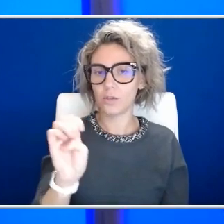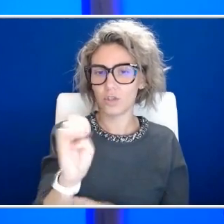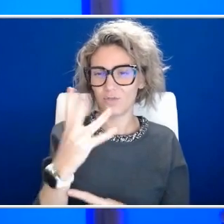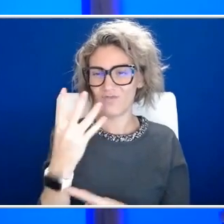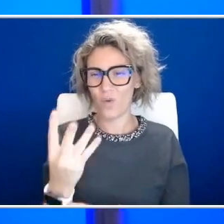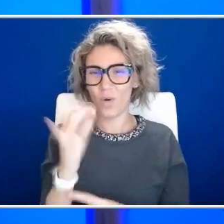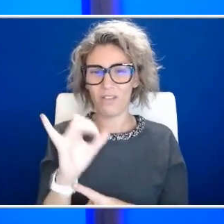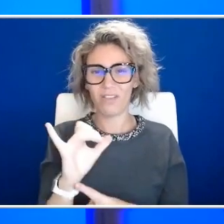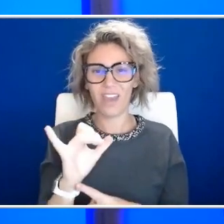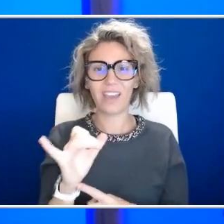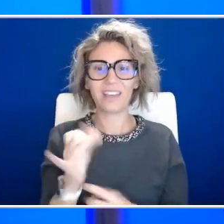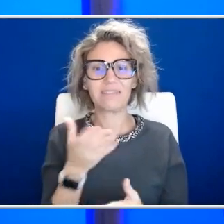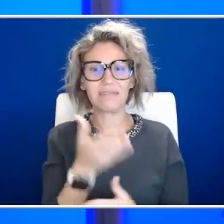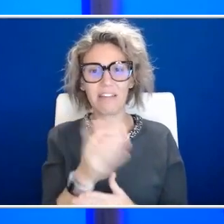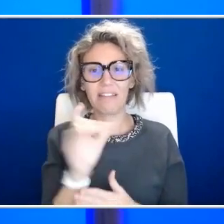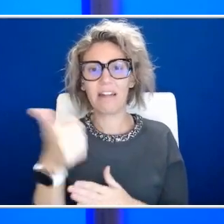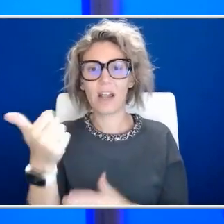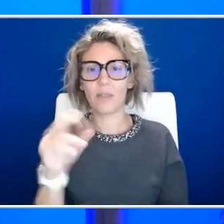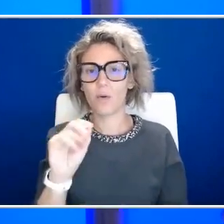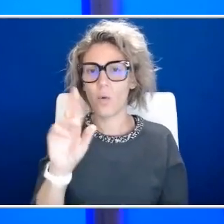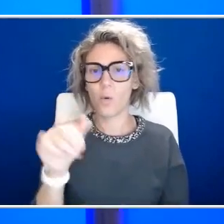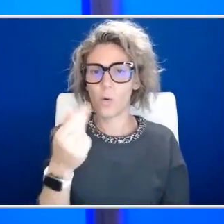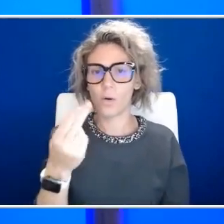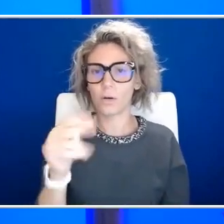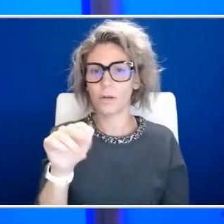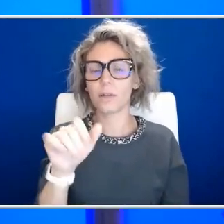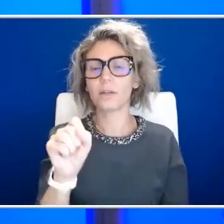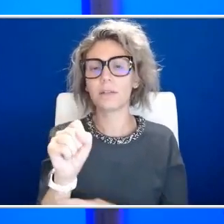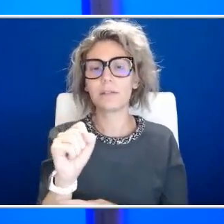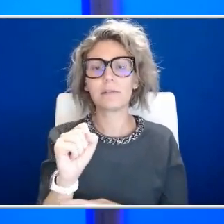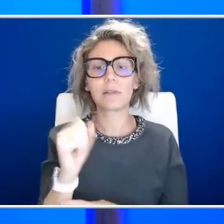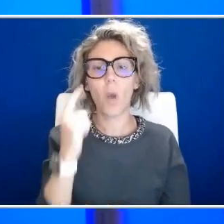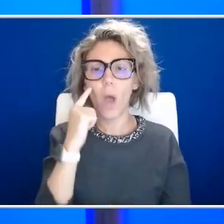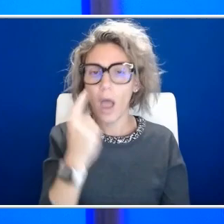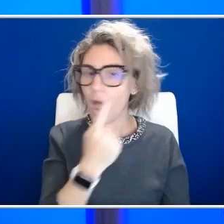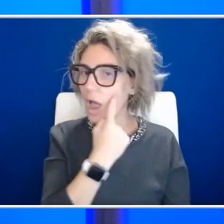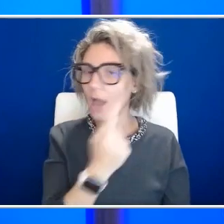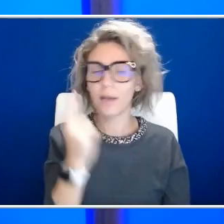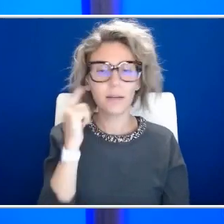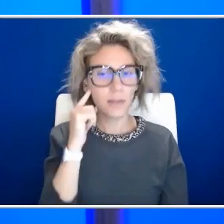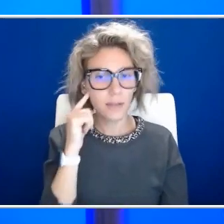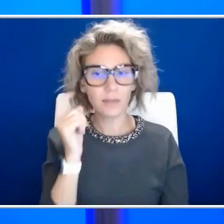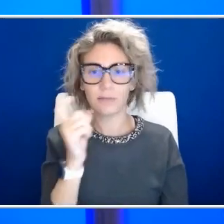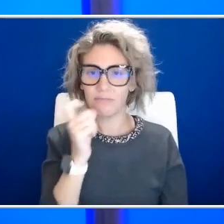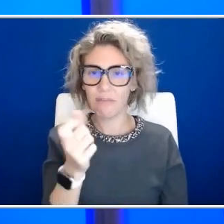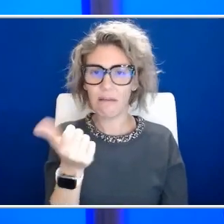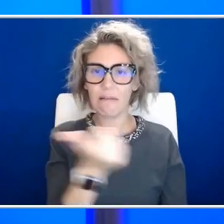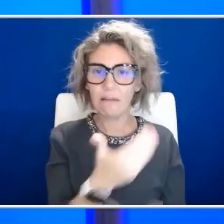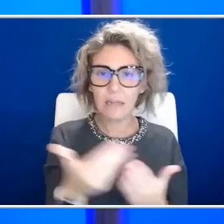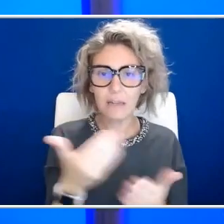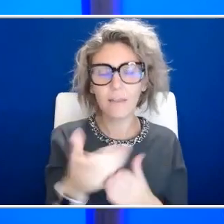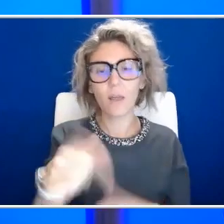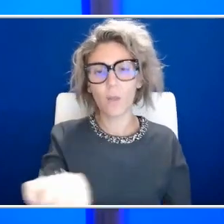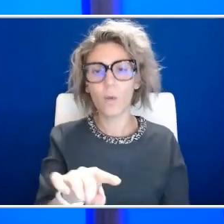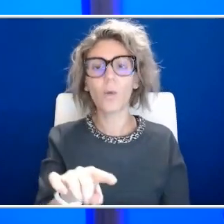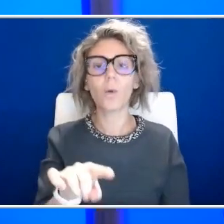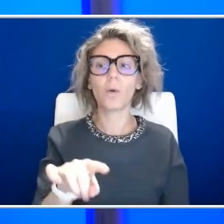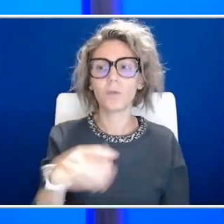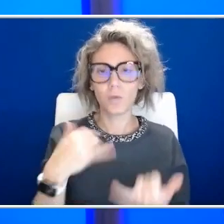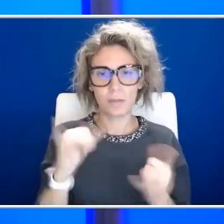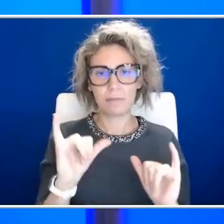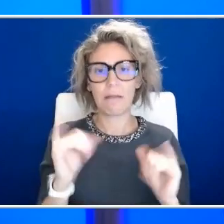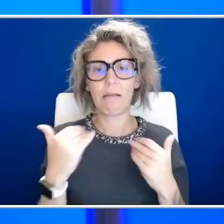in some other organs as well, so eye and ear. So we haven't done really anything to those, so those still exist.